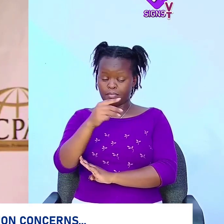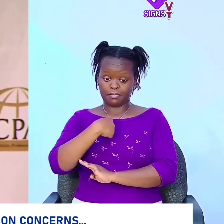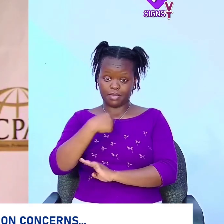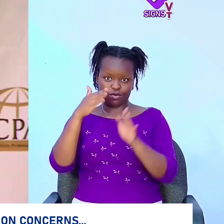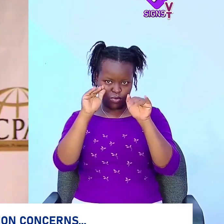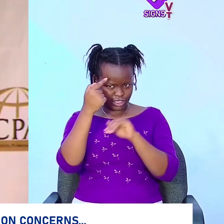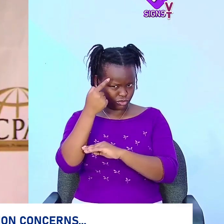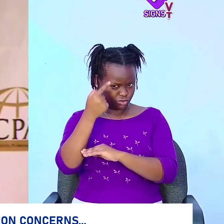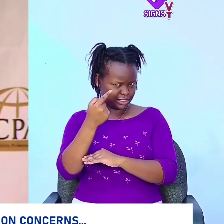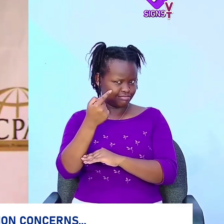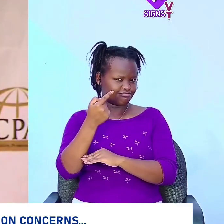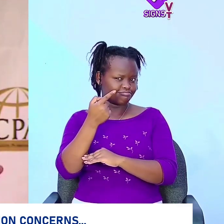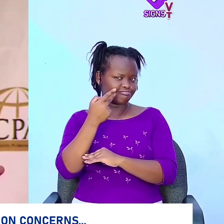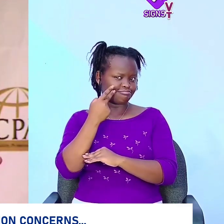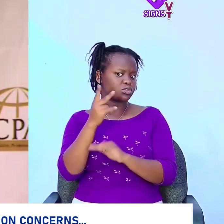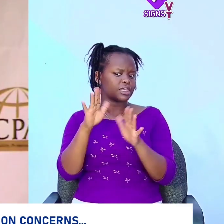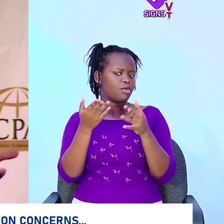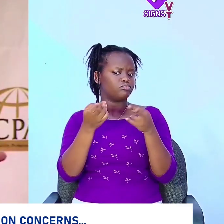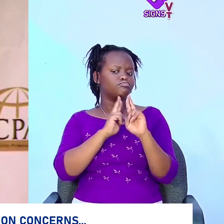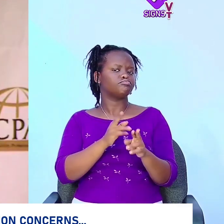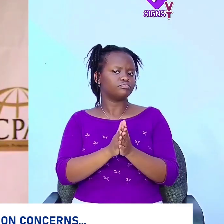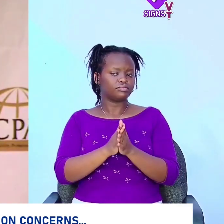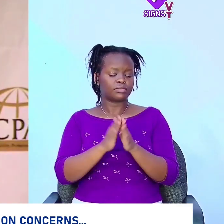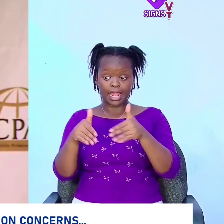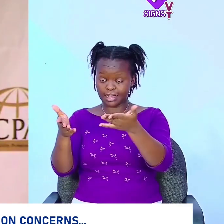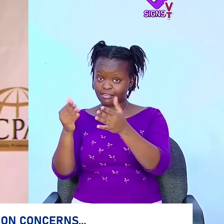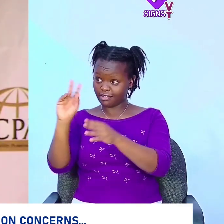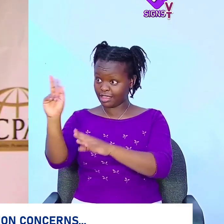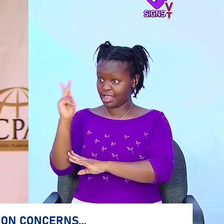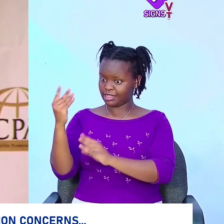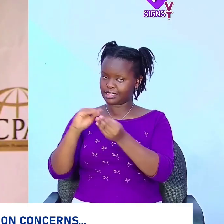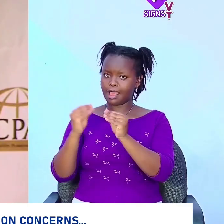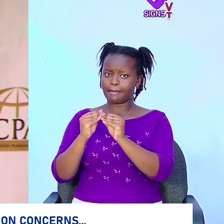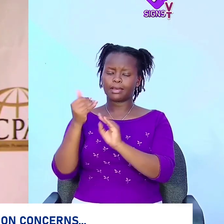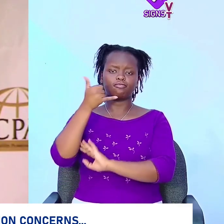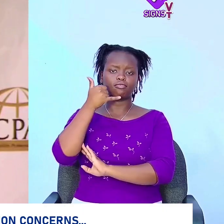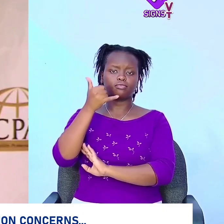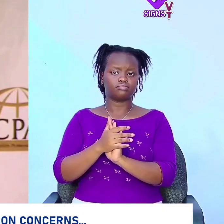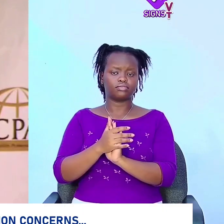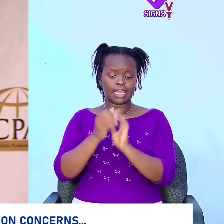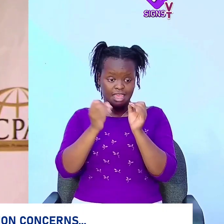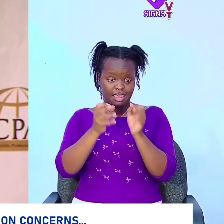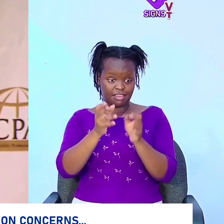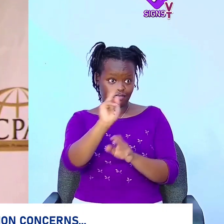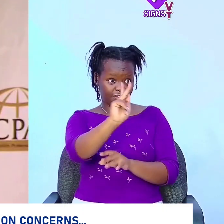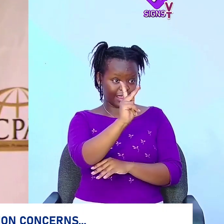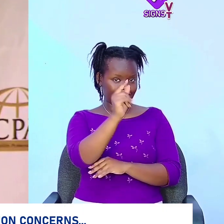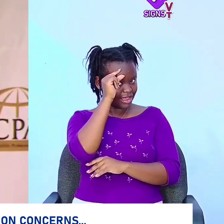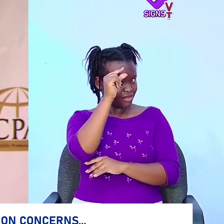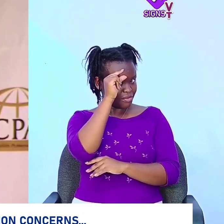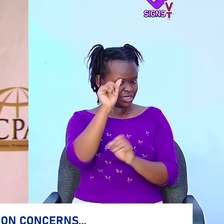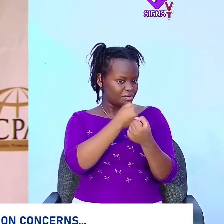response. Because I'll give Kenyans their phone numbers. If government cannot speak for us in the sale of